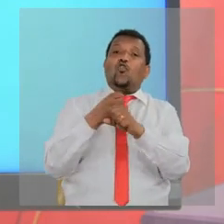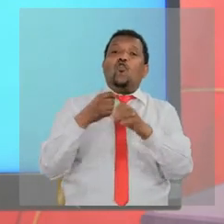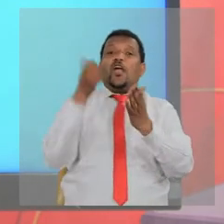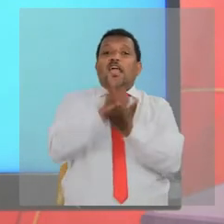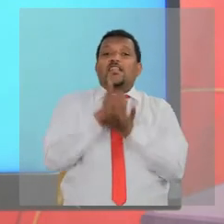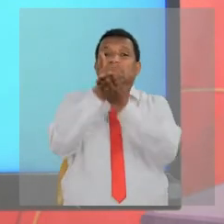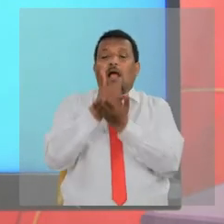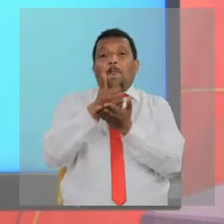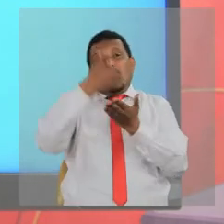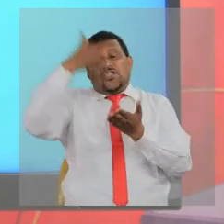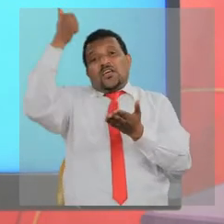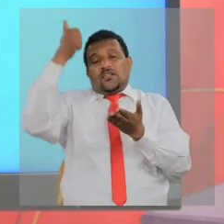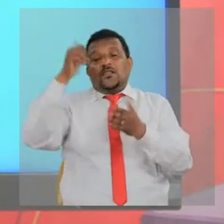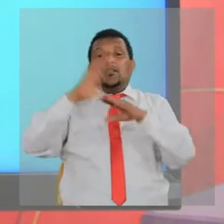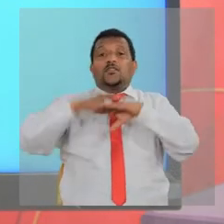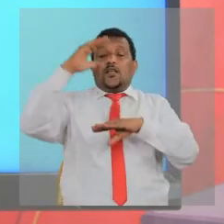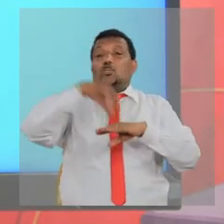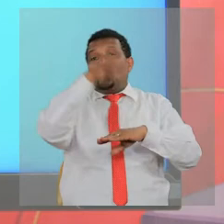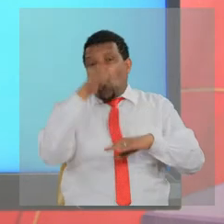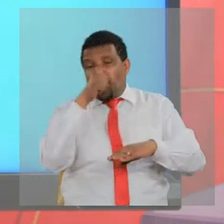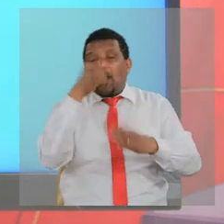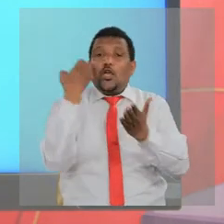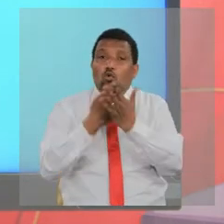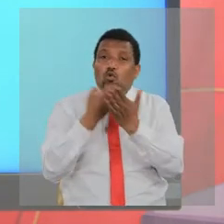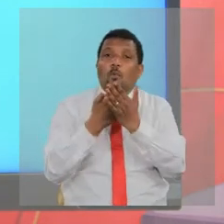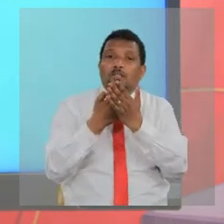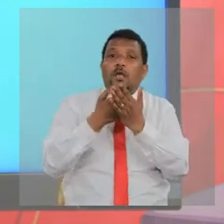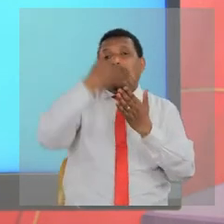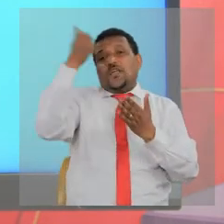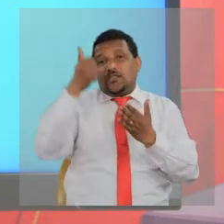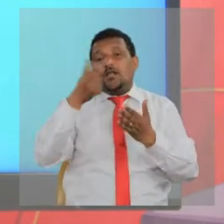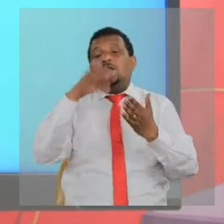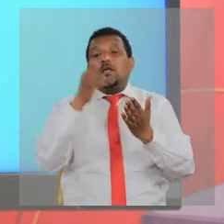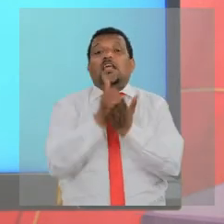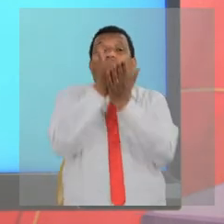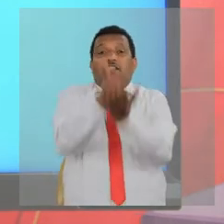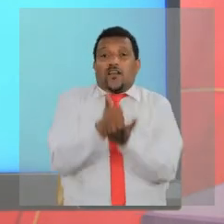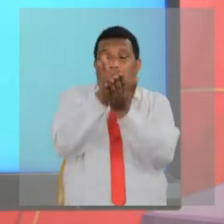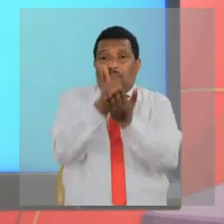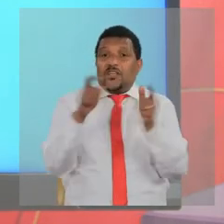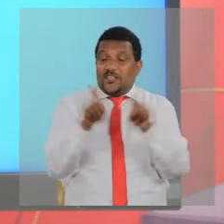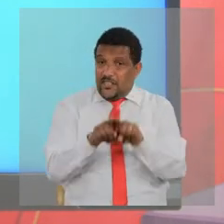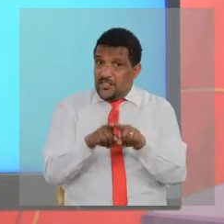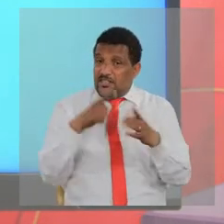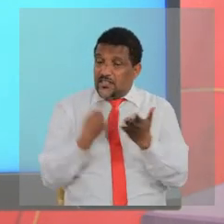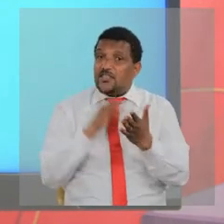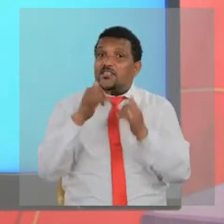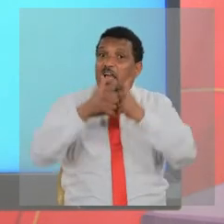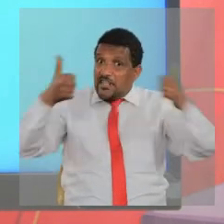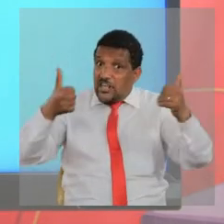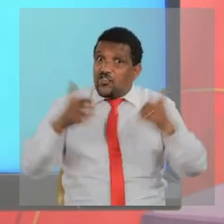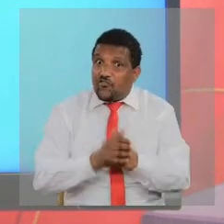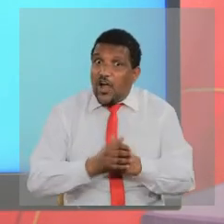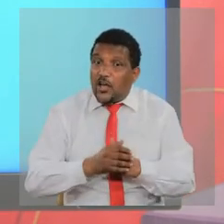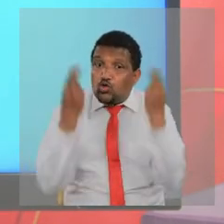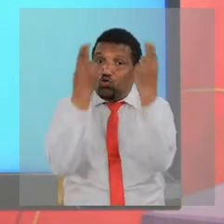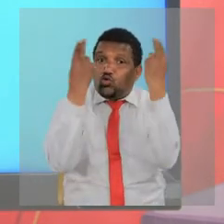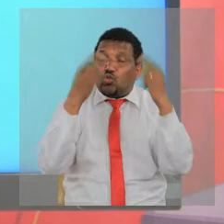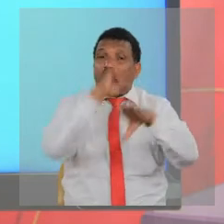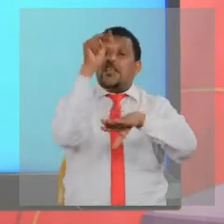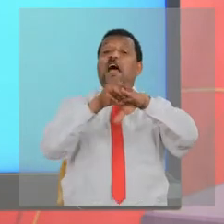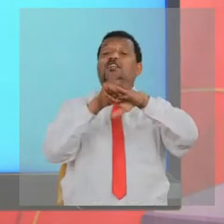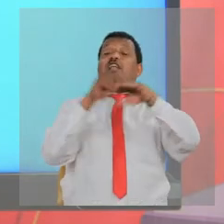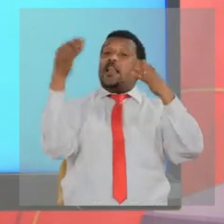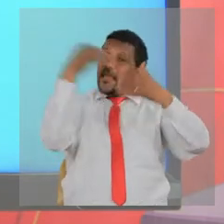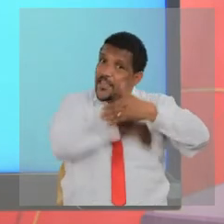Eritrea better than Ethiopia? Or Ethiopia's economic performance is better than Eritrea? This is identified using the